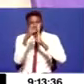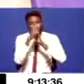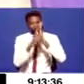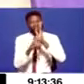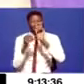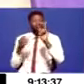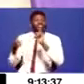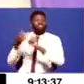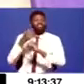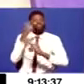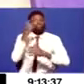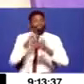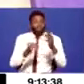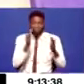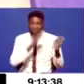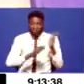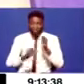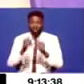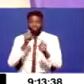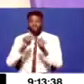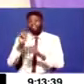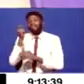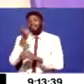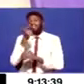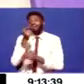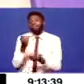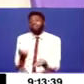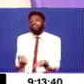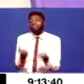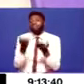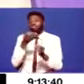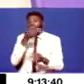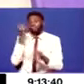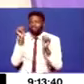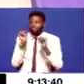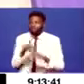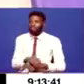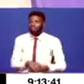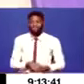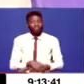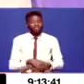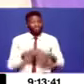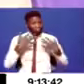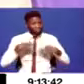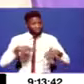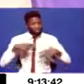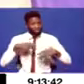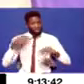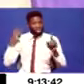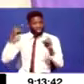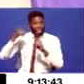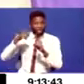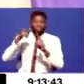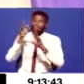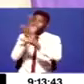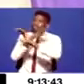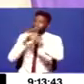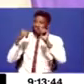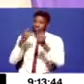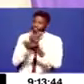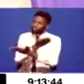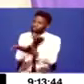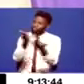Wale wote wanatafuta kiti ya rais wanajulikana na sio wageni kwa Kenya. Sina namna hiyo.